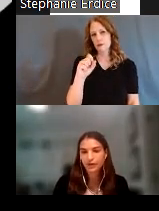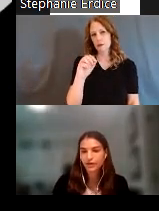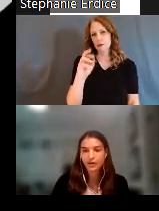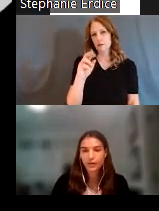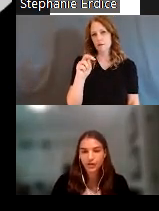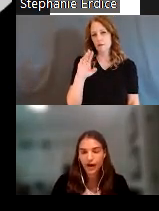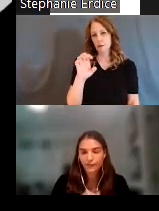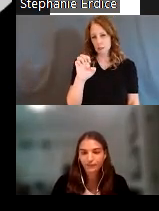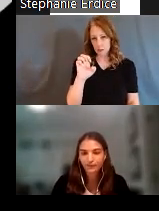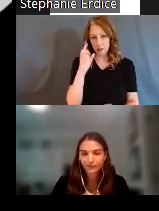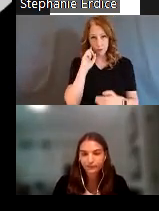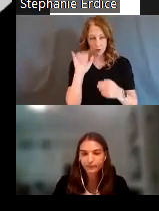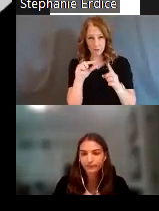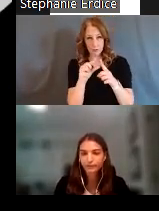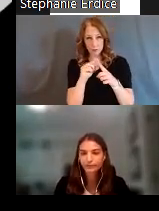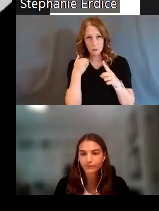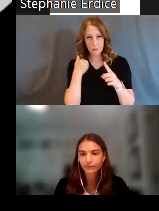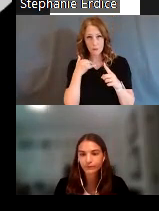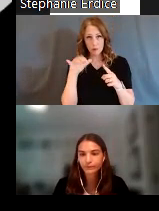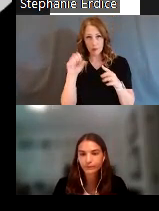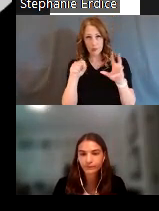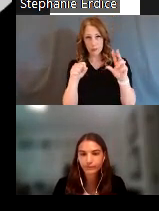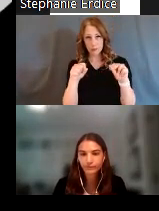before? You can just put a yes or a no in the chat.